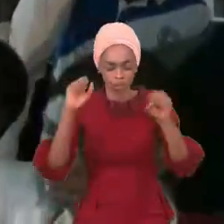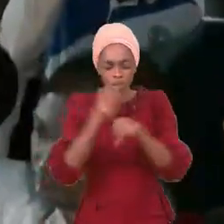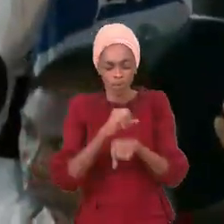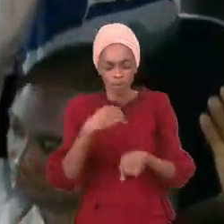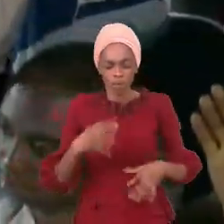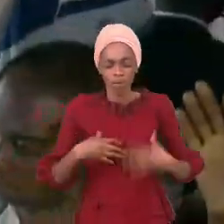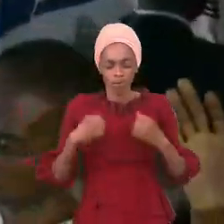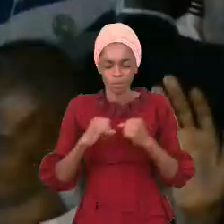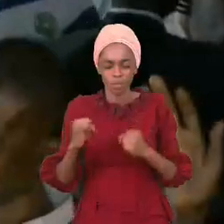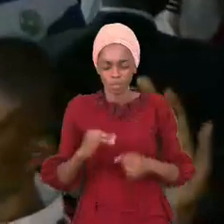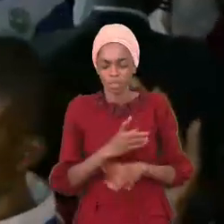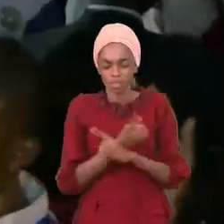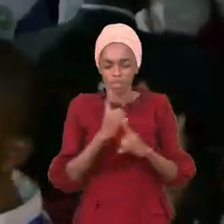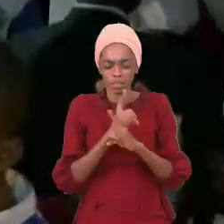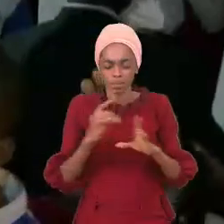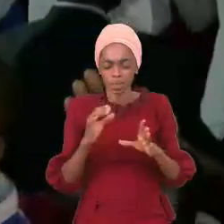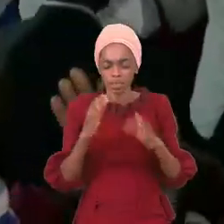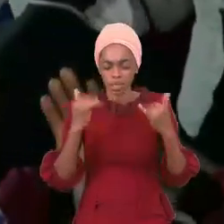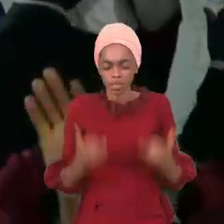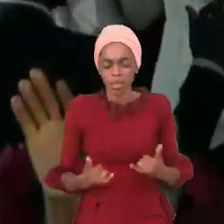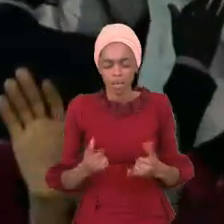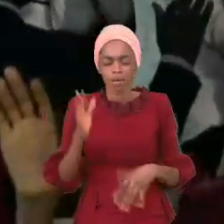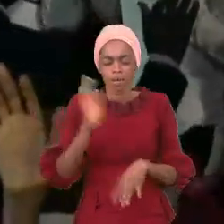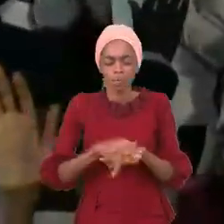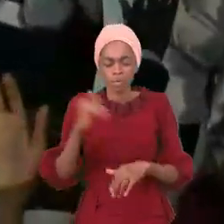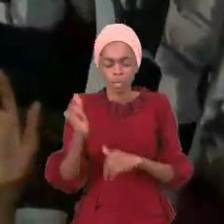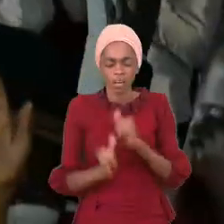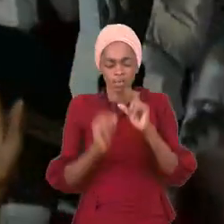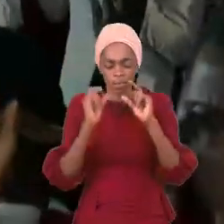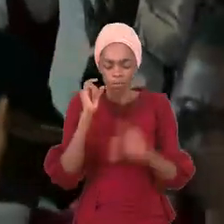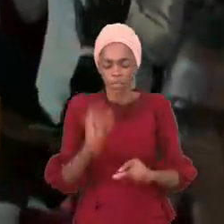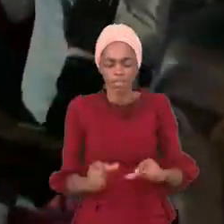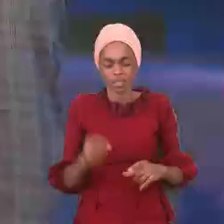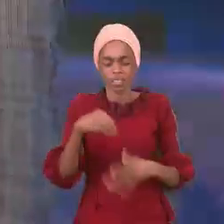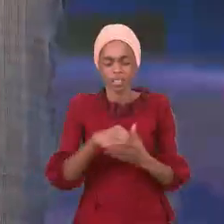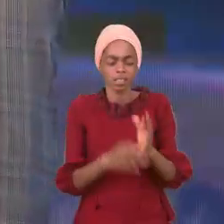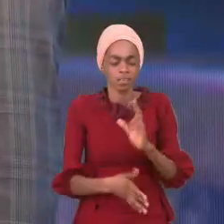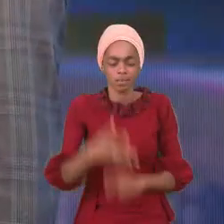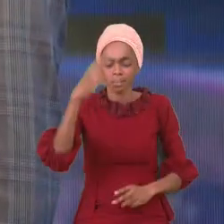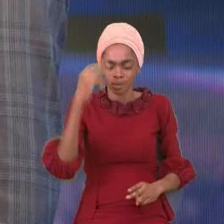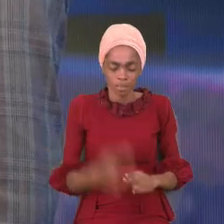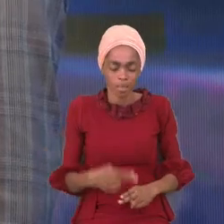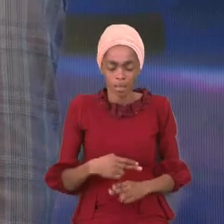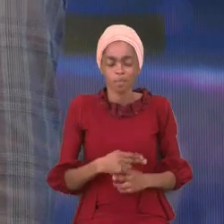healing, deliverance now in everyone in Jesus' name.